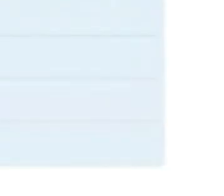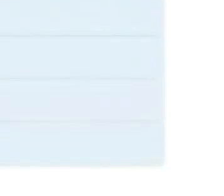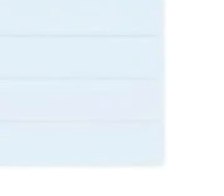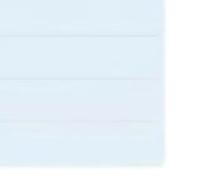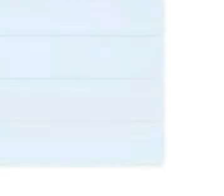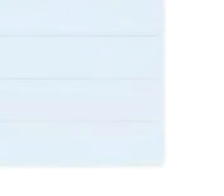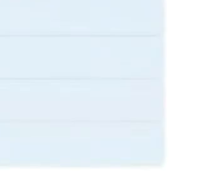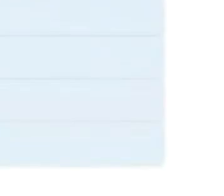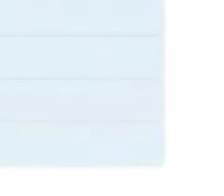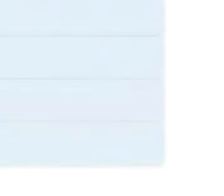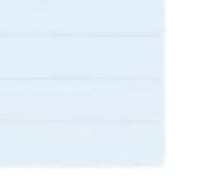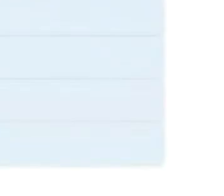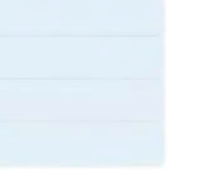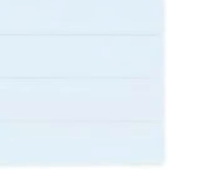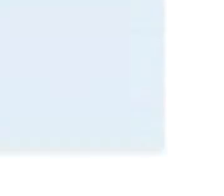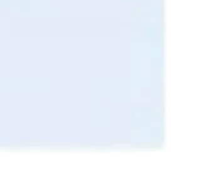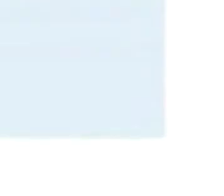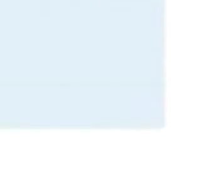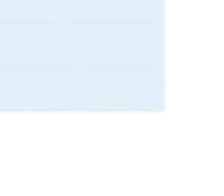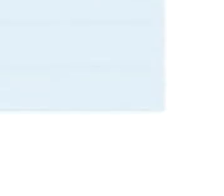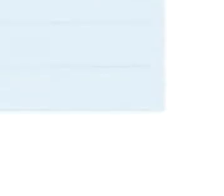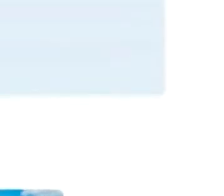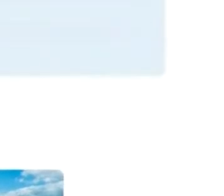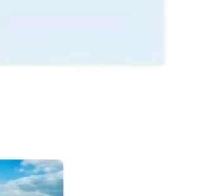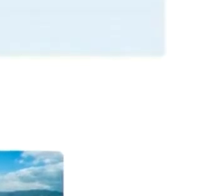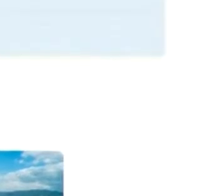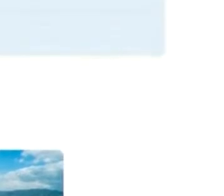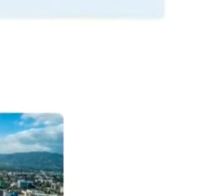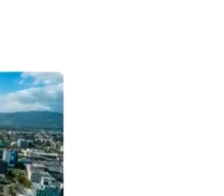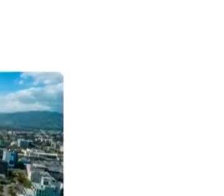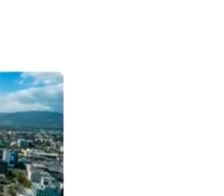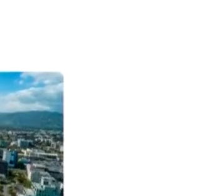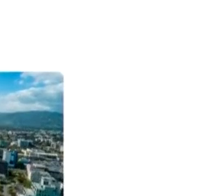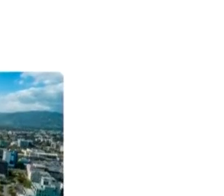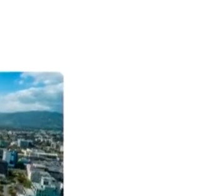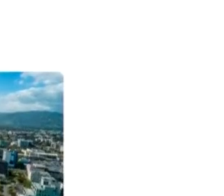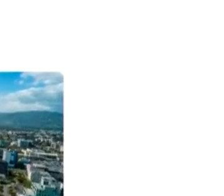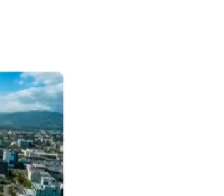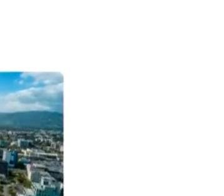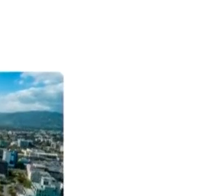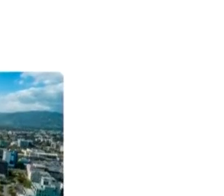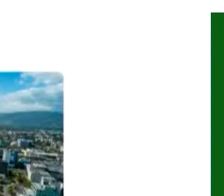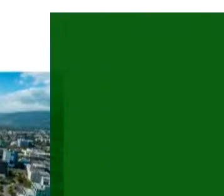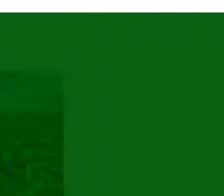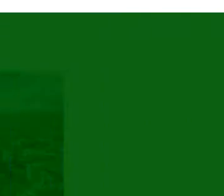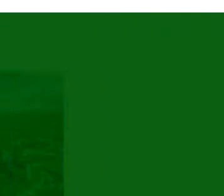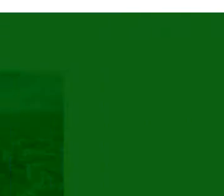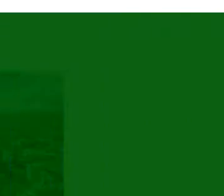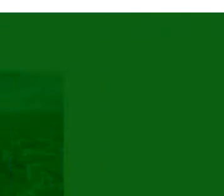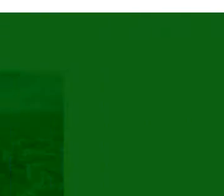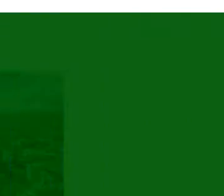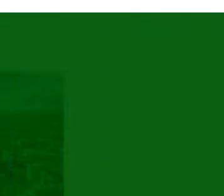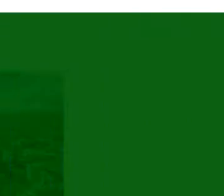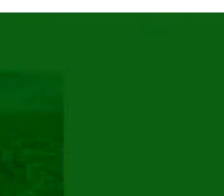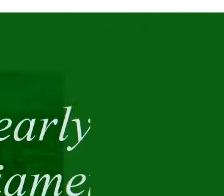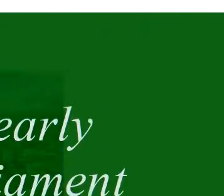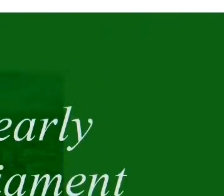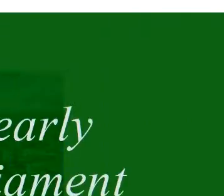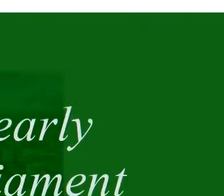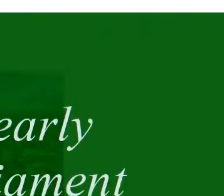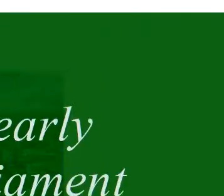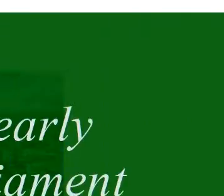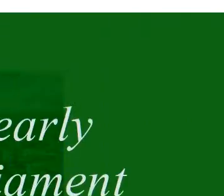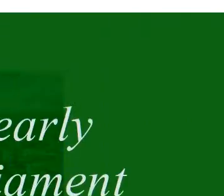into categories to make them easier to browse. You'll see two main types of laws listed. The Laws